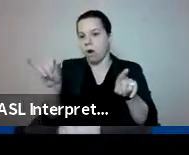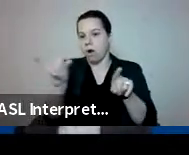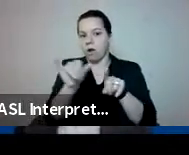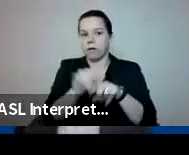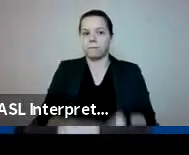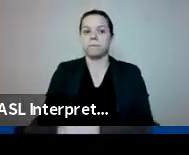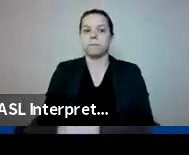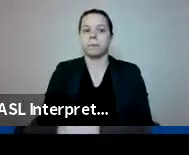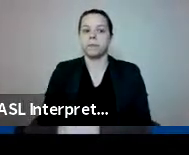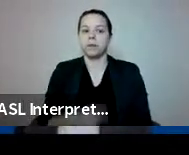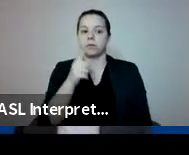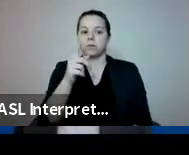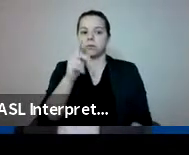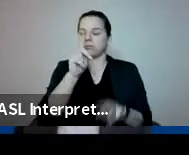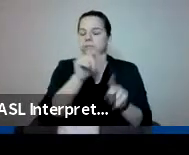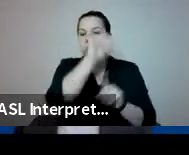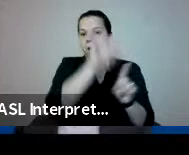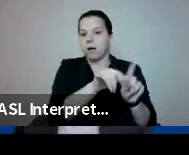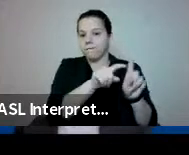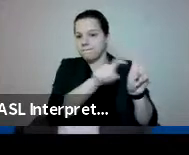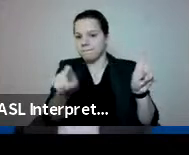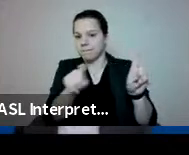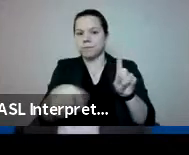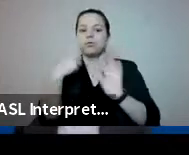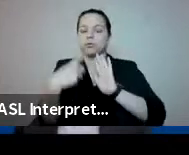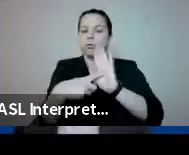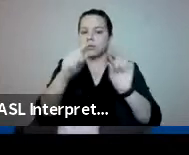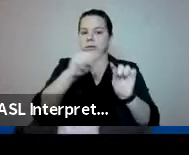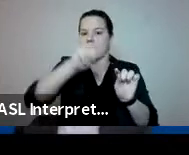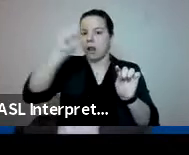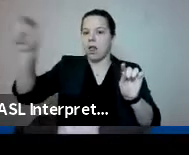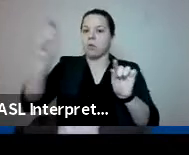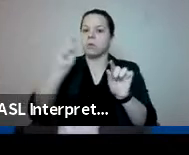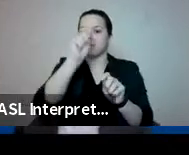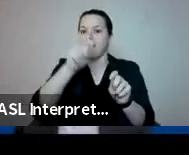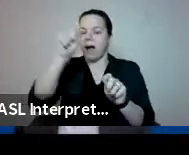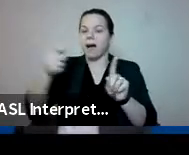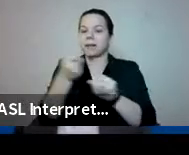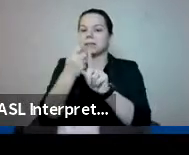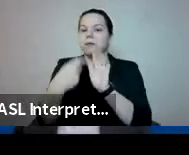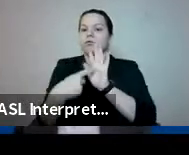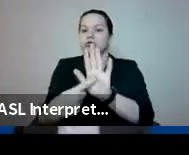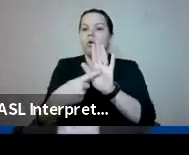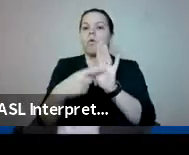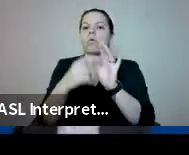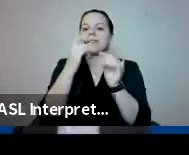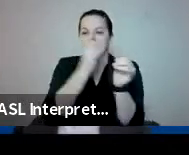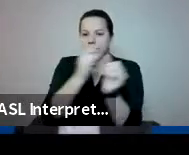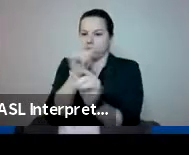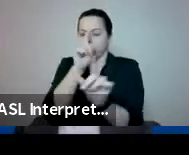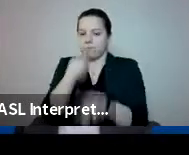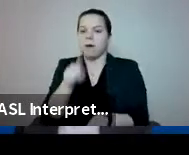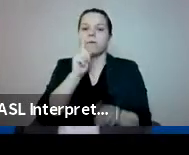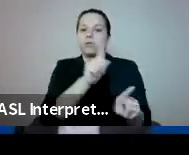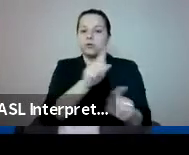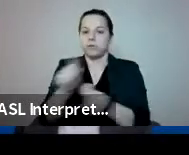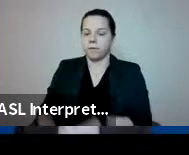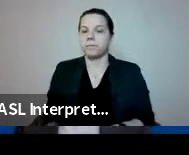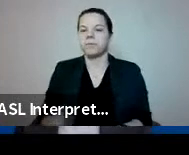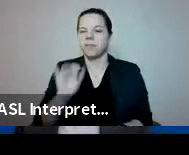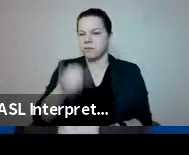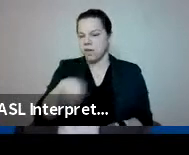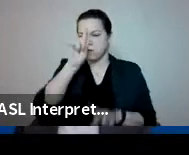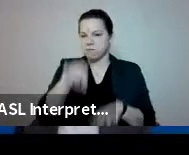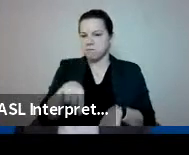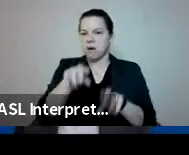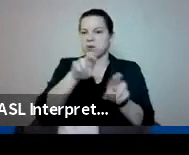an example of a dose response curve with underlying dots representing individual survey responses. To produce a dose response curve, you need just two